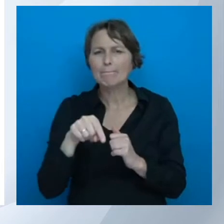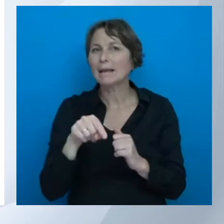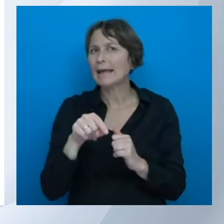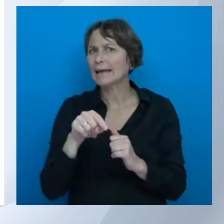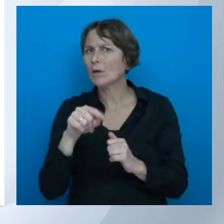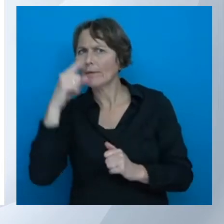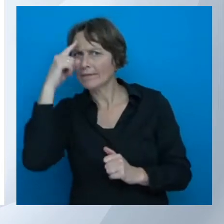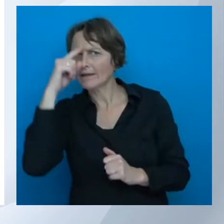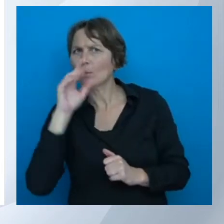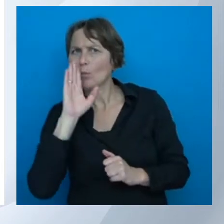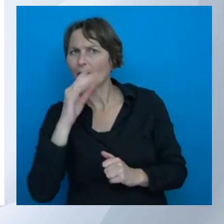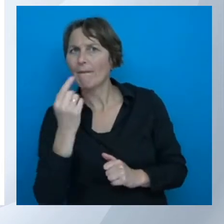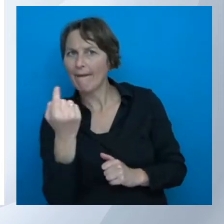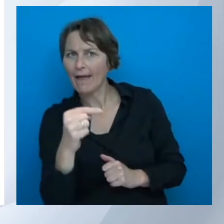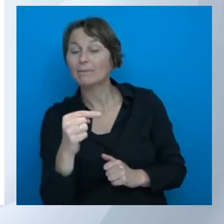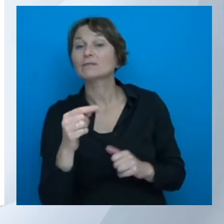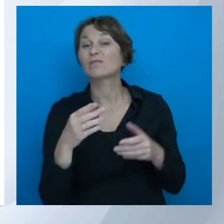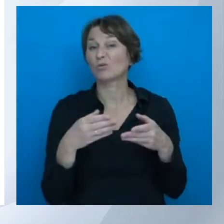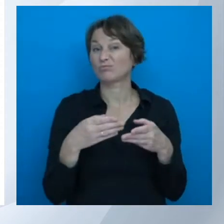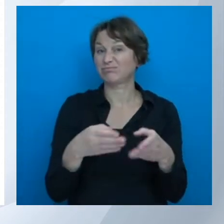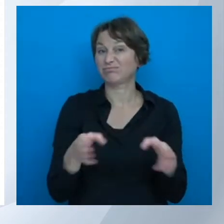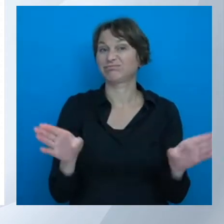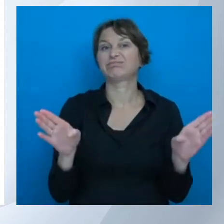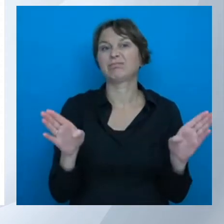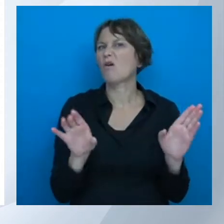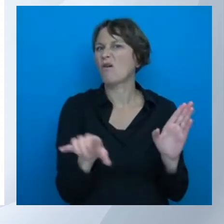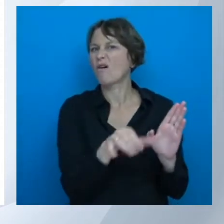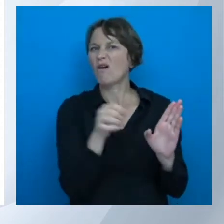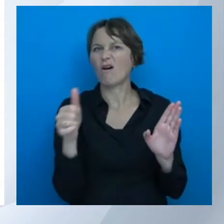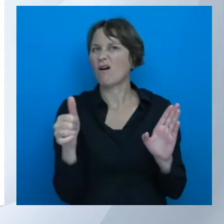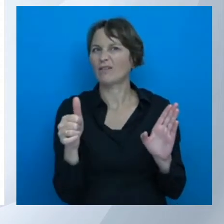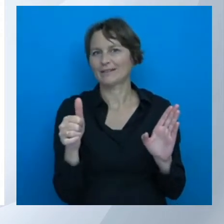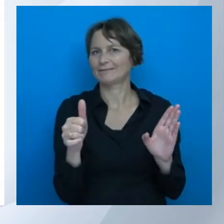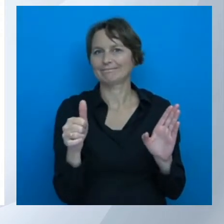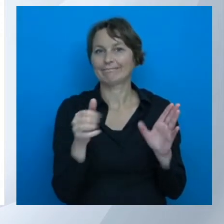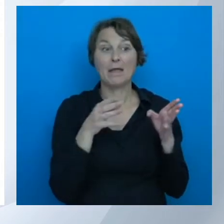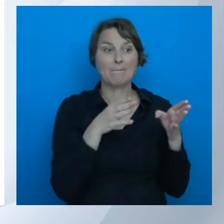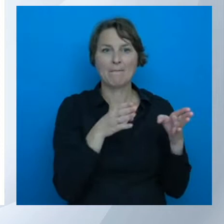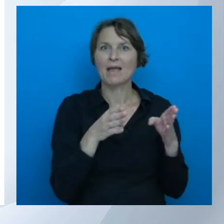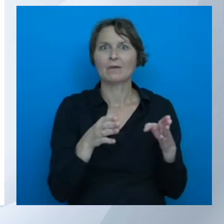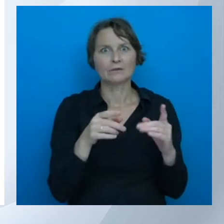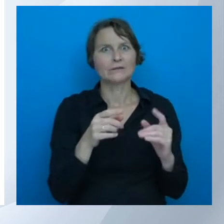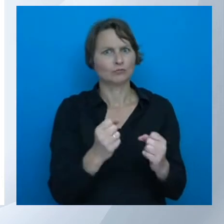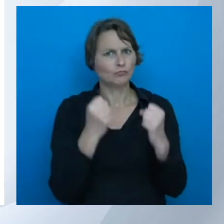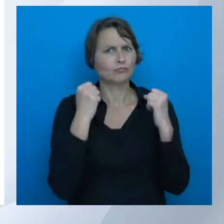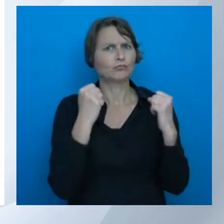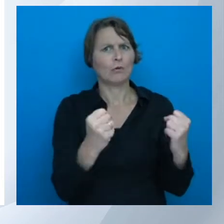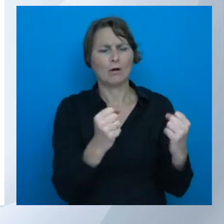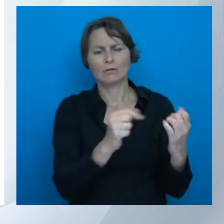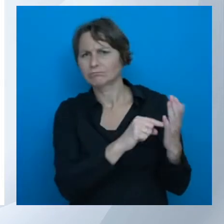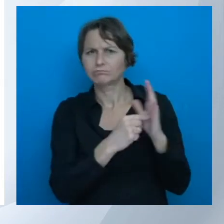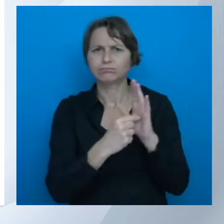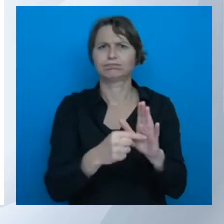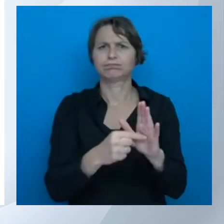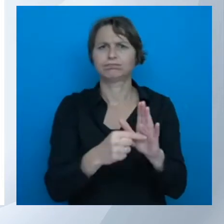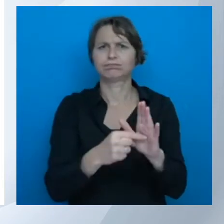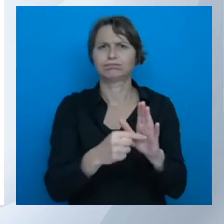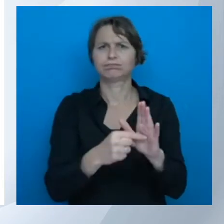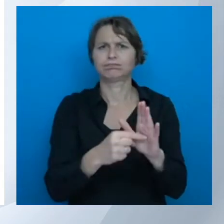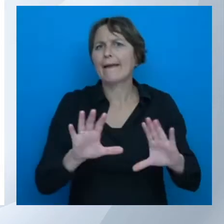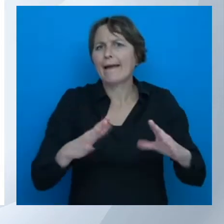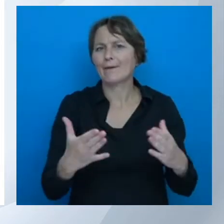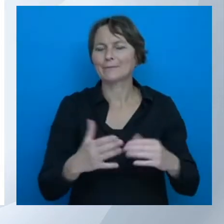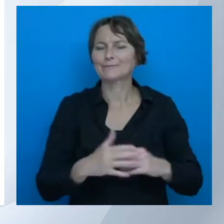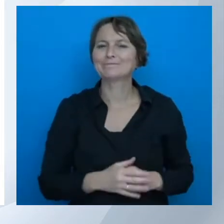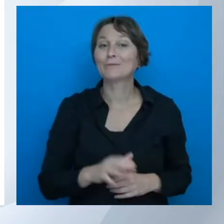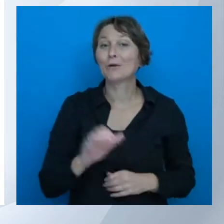So generally, no other method provides such strong guarantees like this one. So this API is designed to